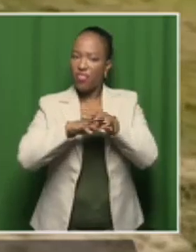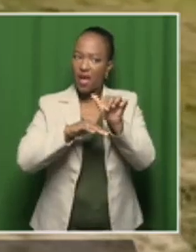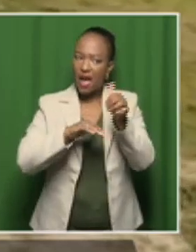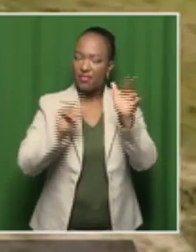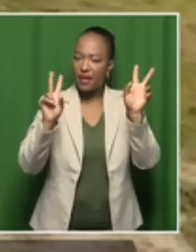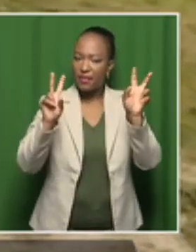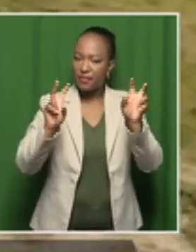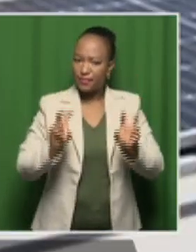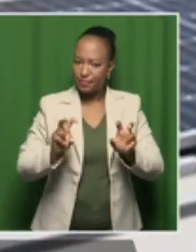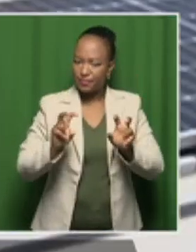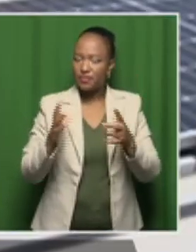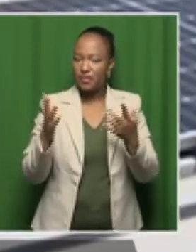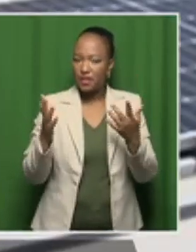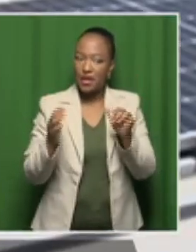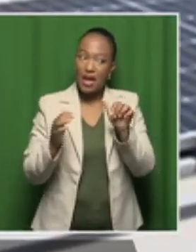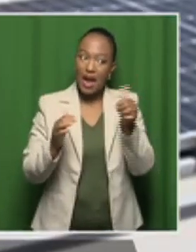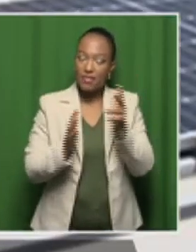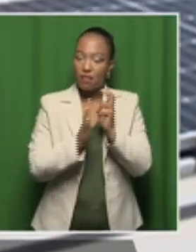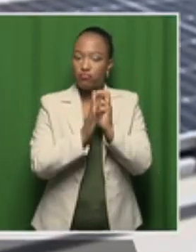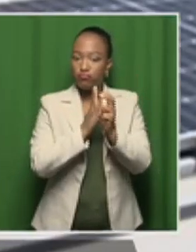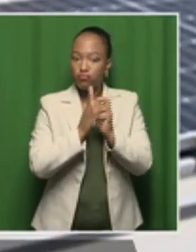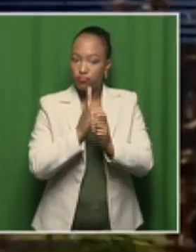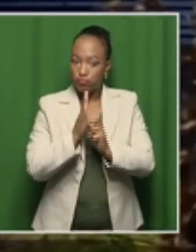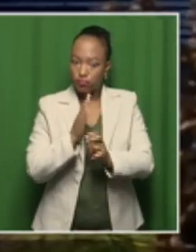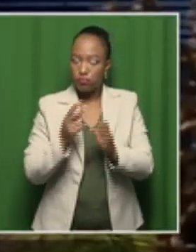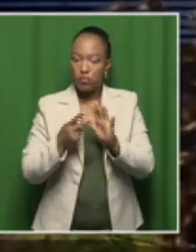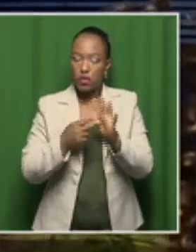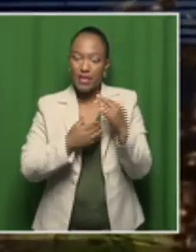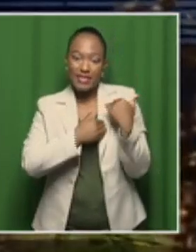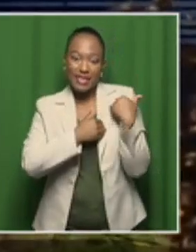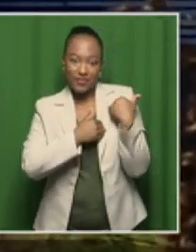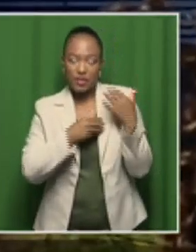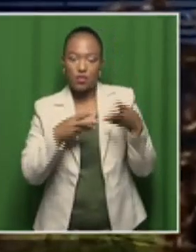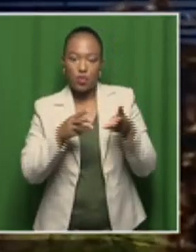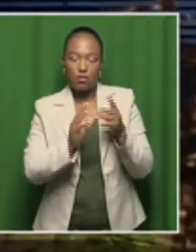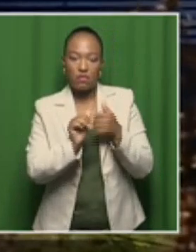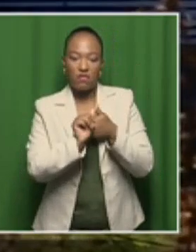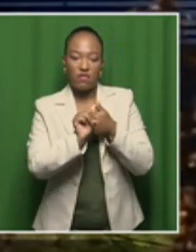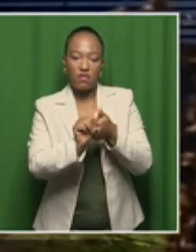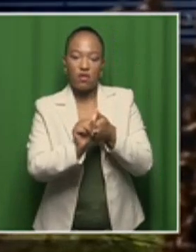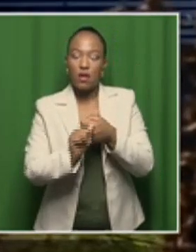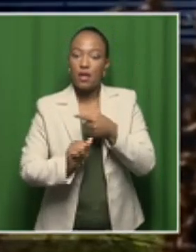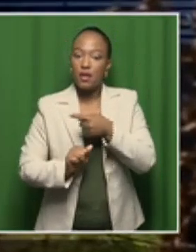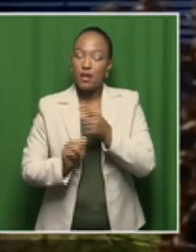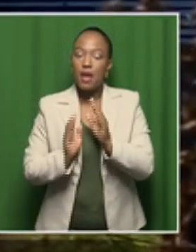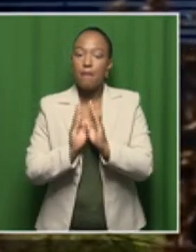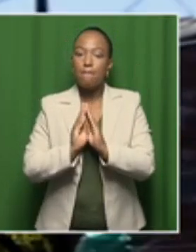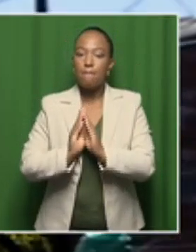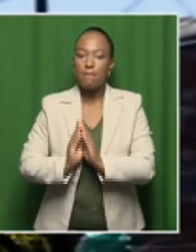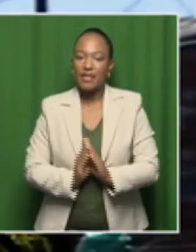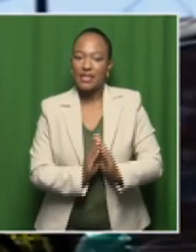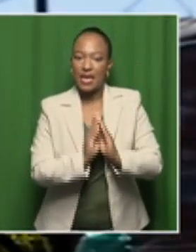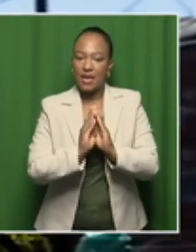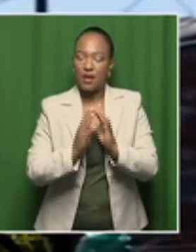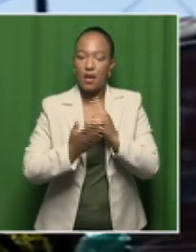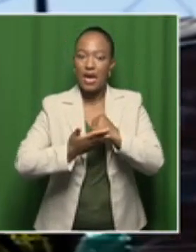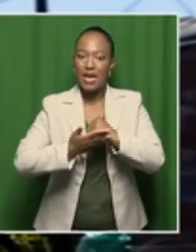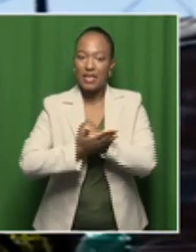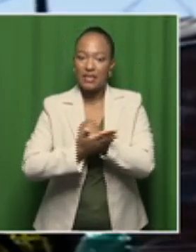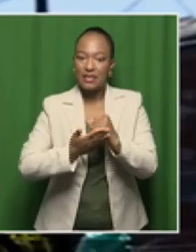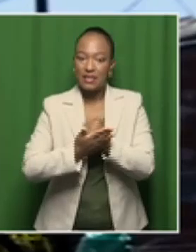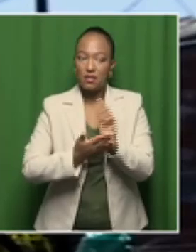adherence to all regulatory and safety guidelines. The power utility hosted a webinar on the registration of all